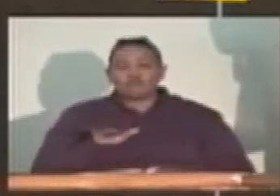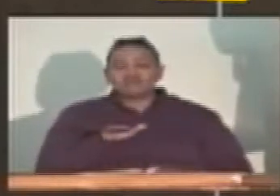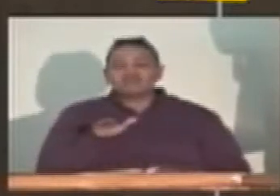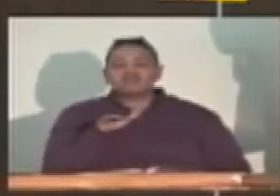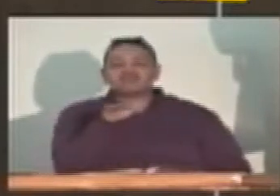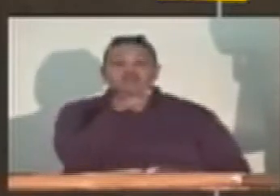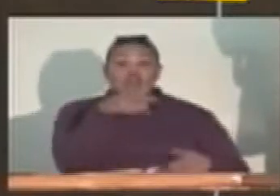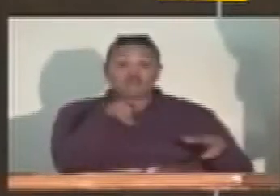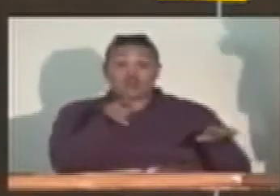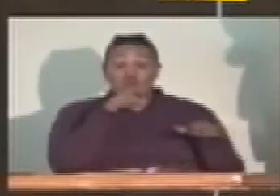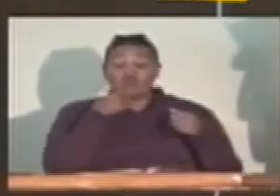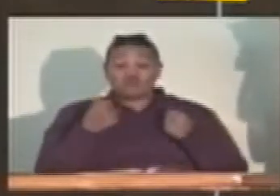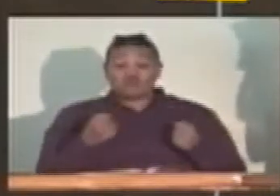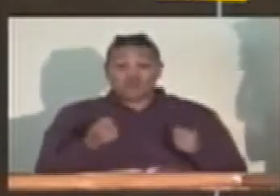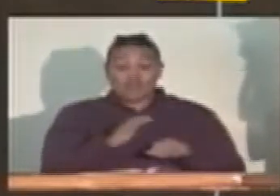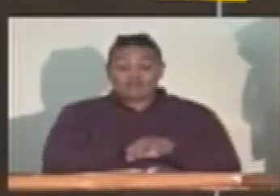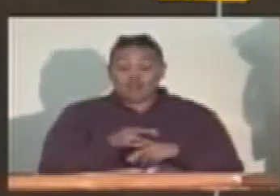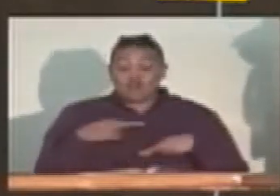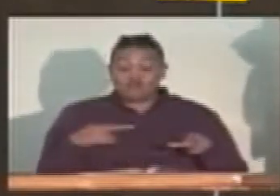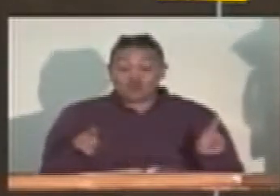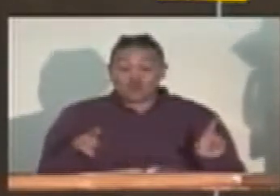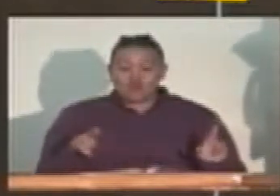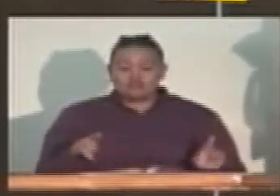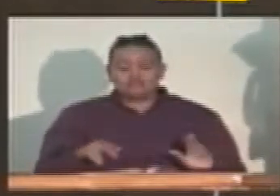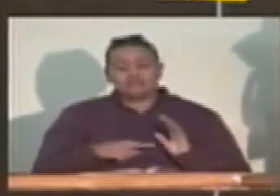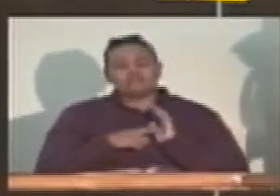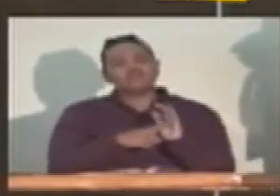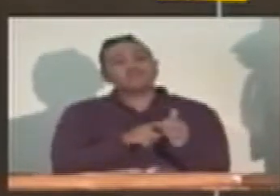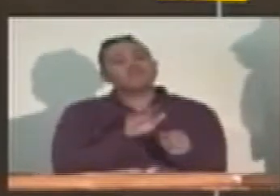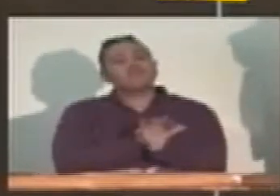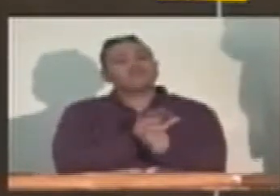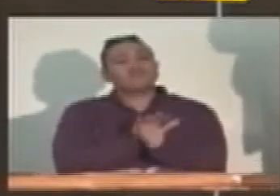I would like to make an appeal to drivers on the road.